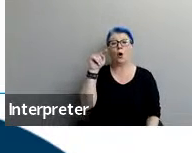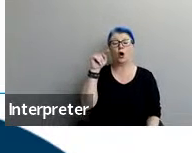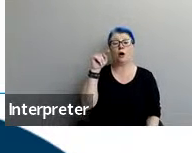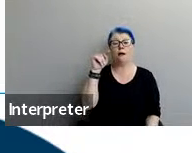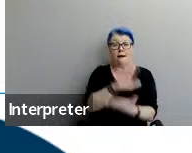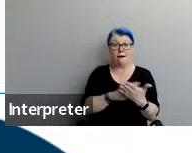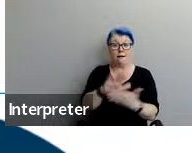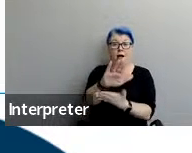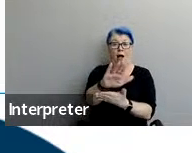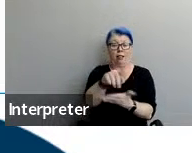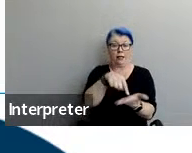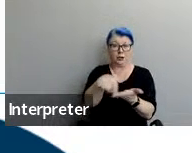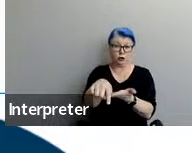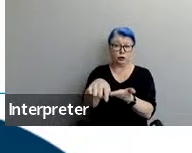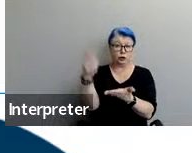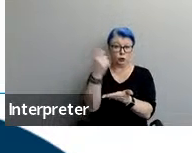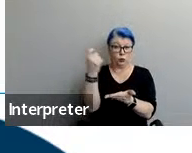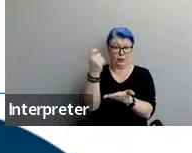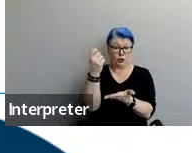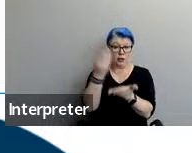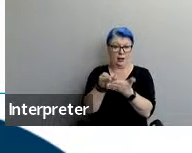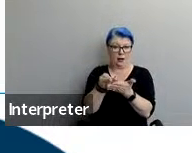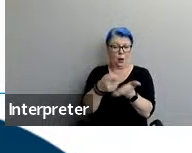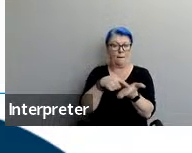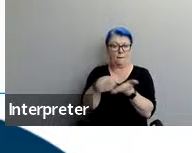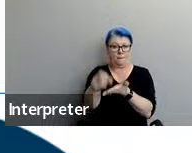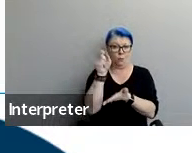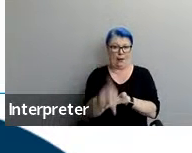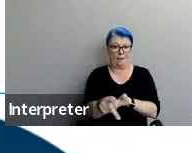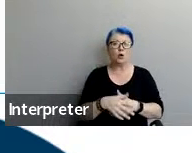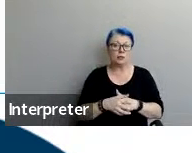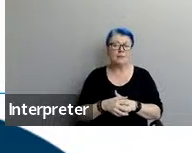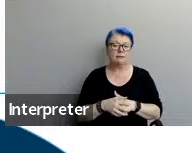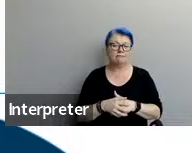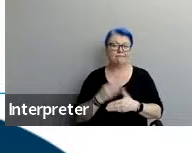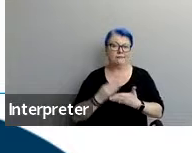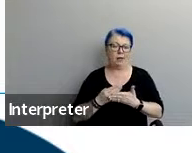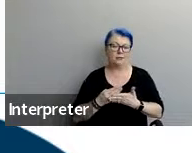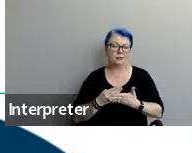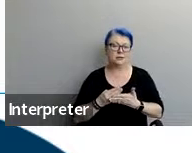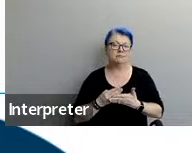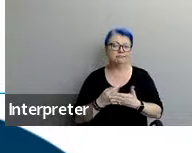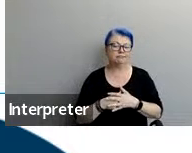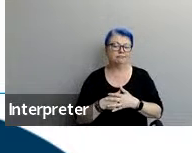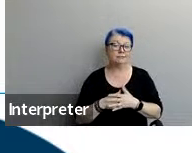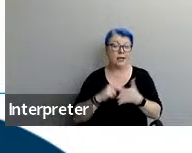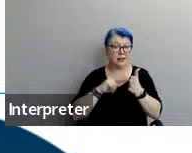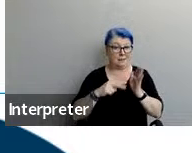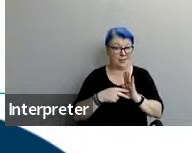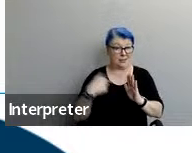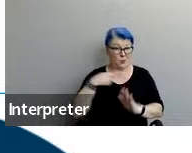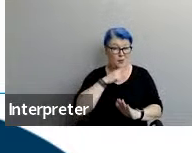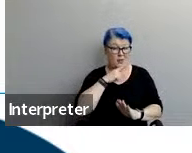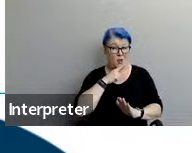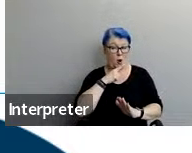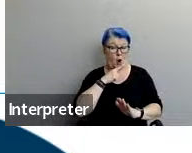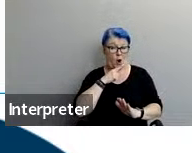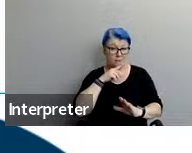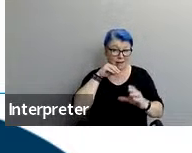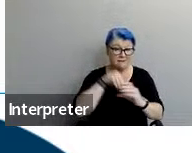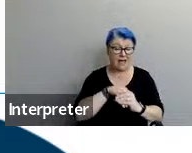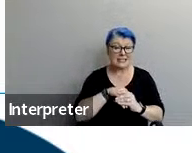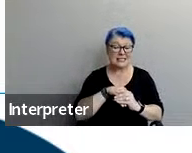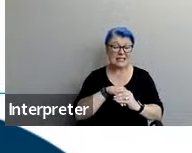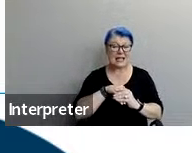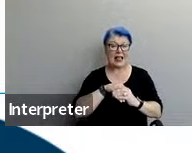funds. This is for the purpose of making sure that we continue to invest in the educational growth of our